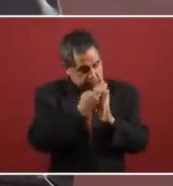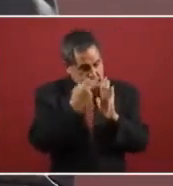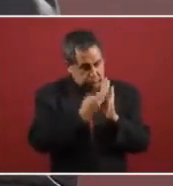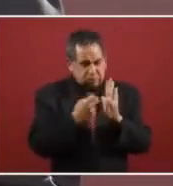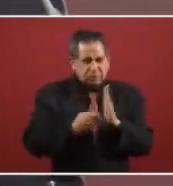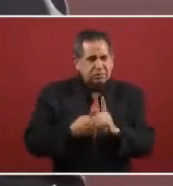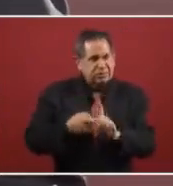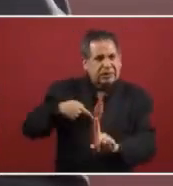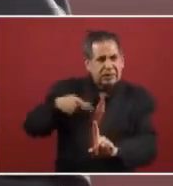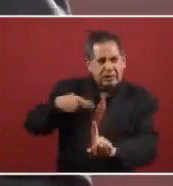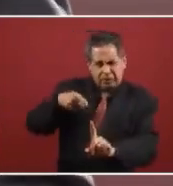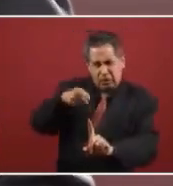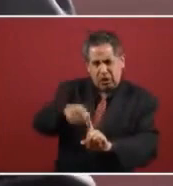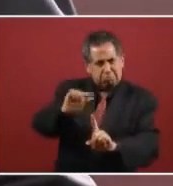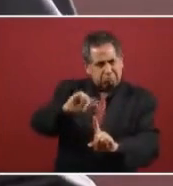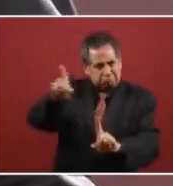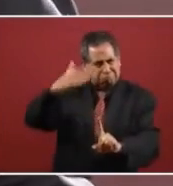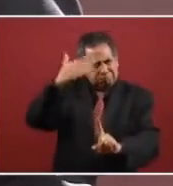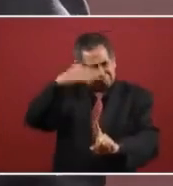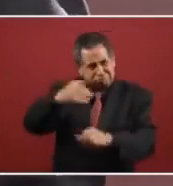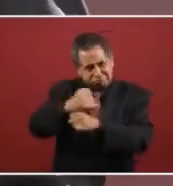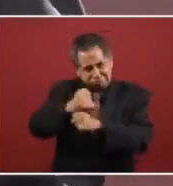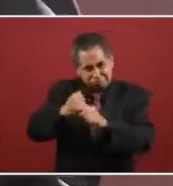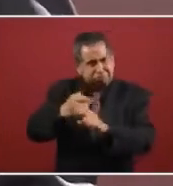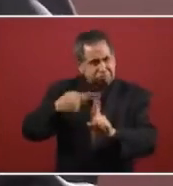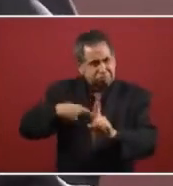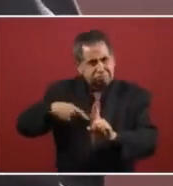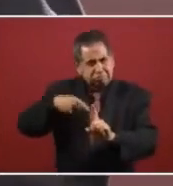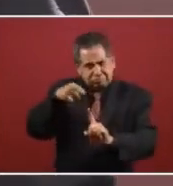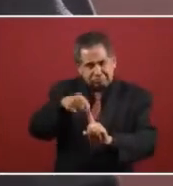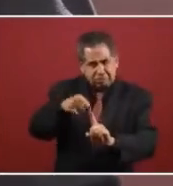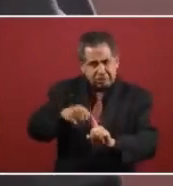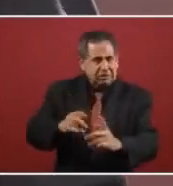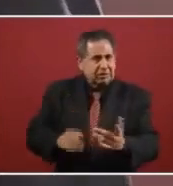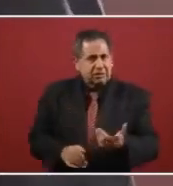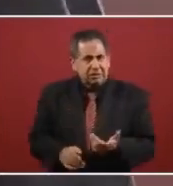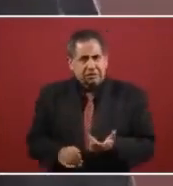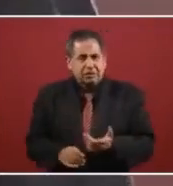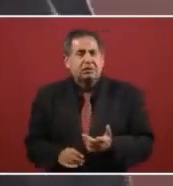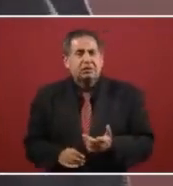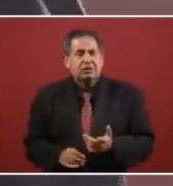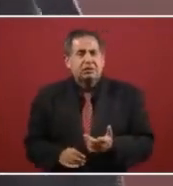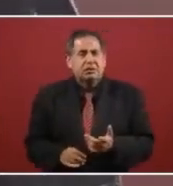about an academic that's a person